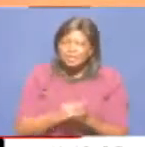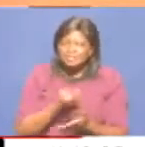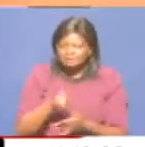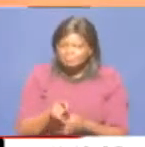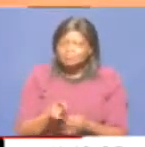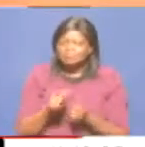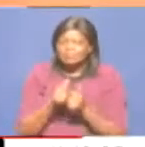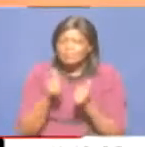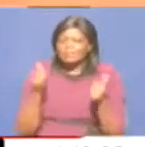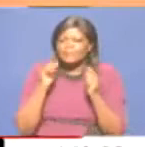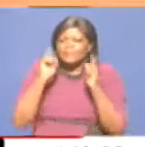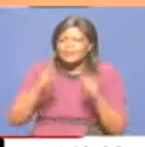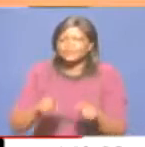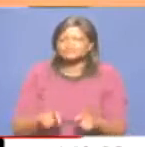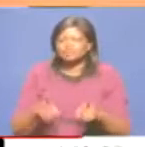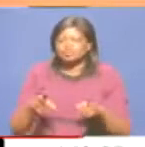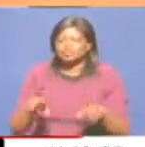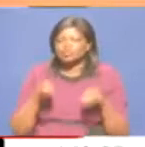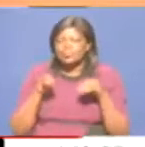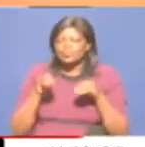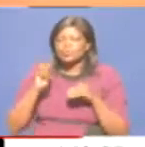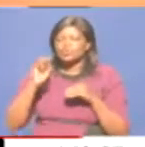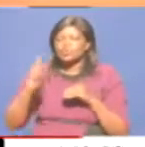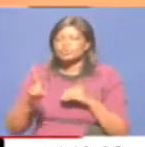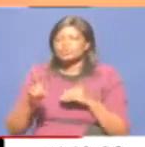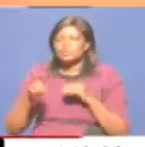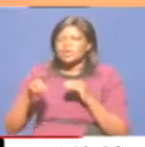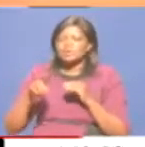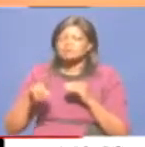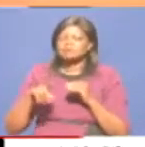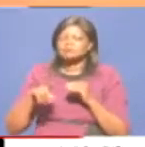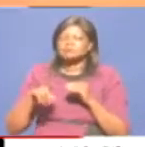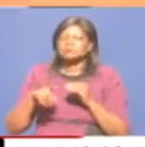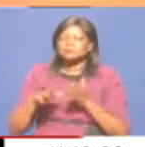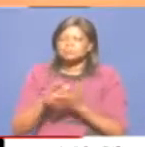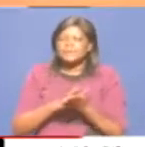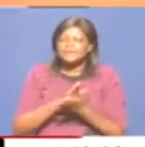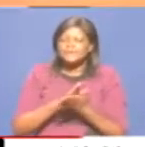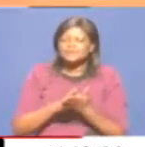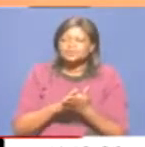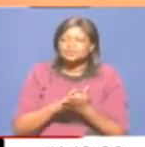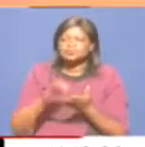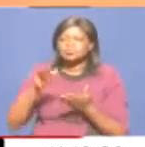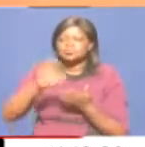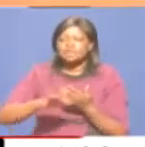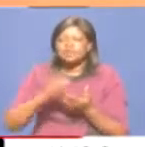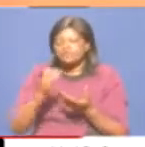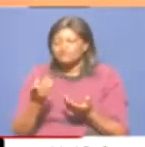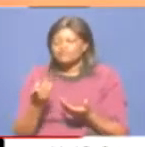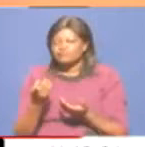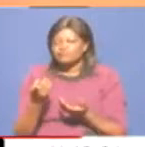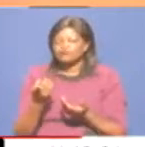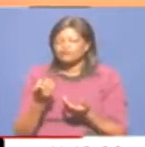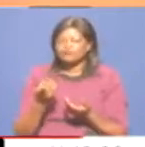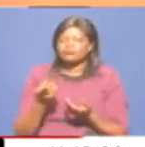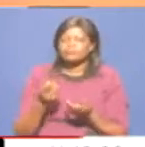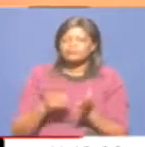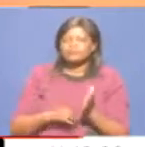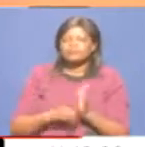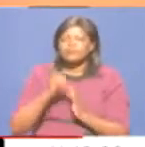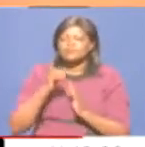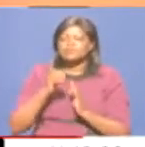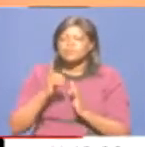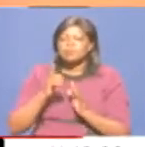the word as the primary unit of accelerated development, so that we start measuring development at the word level and we see